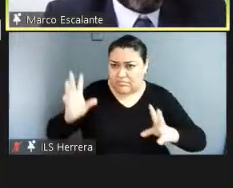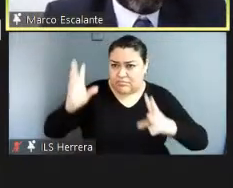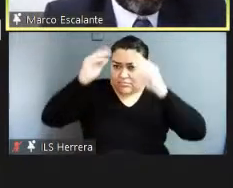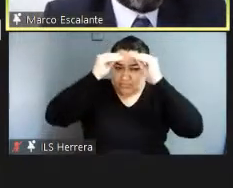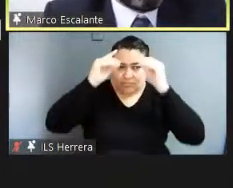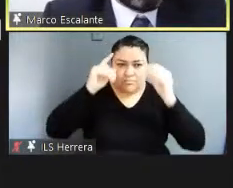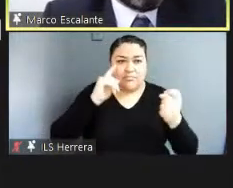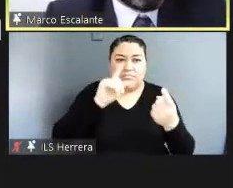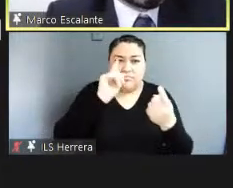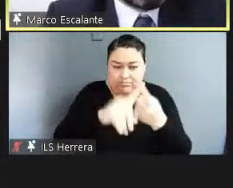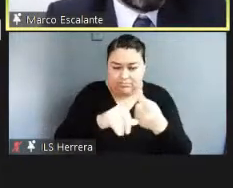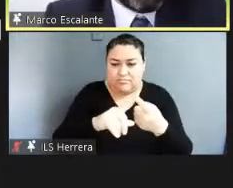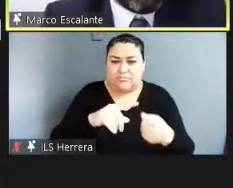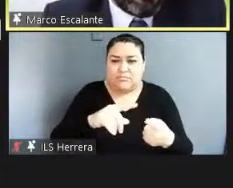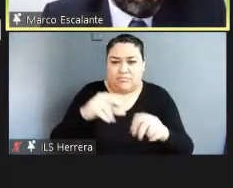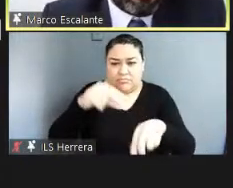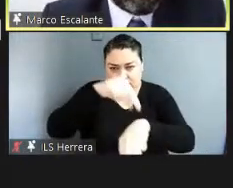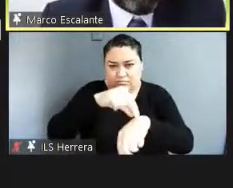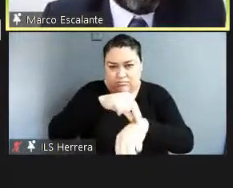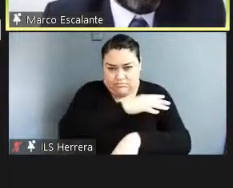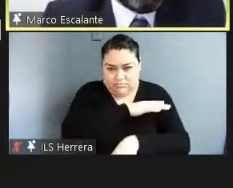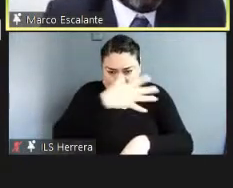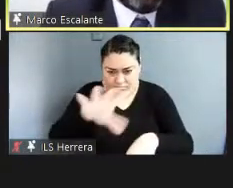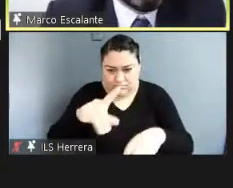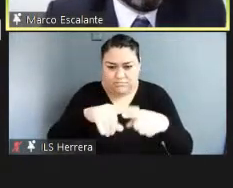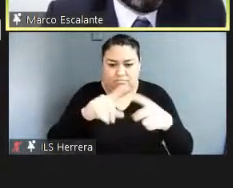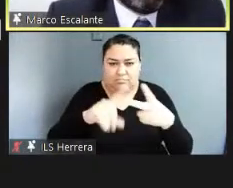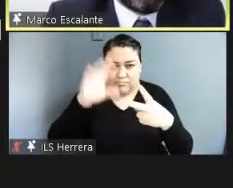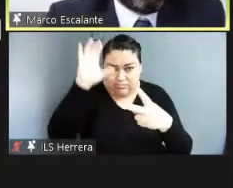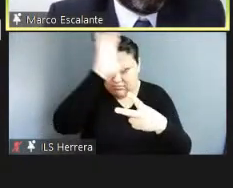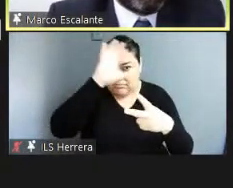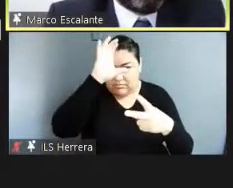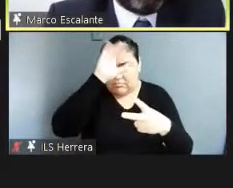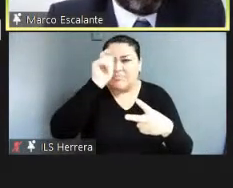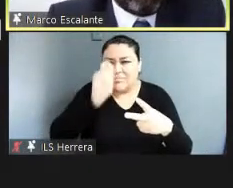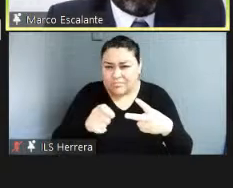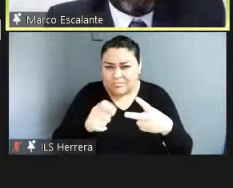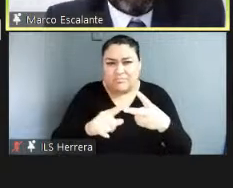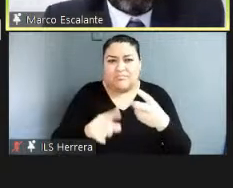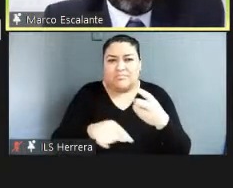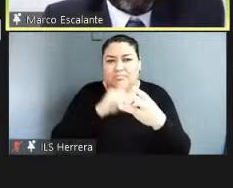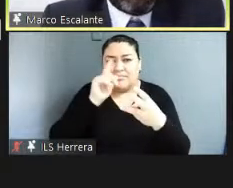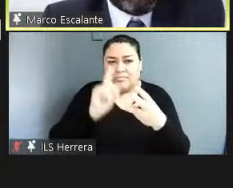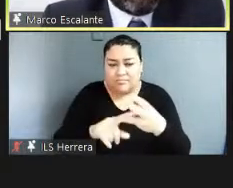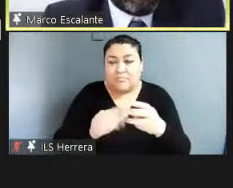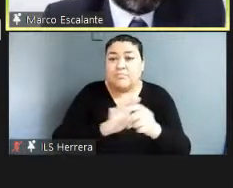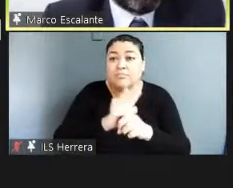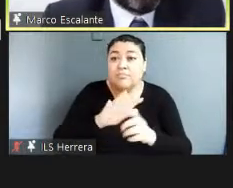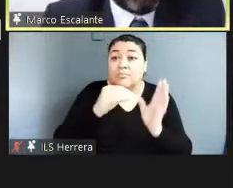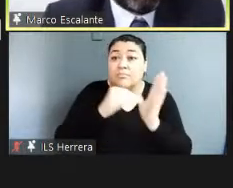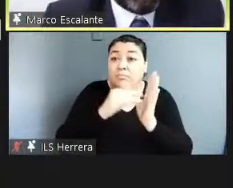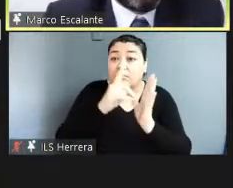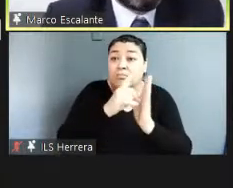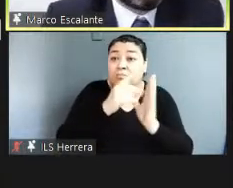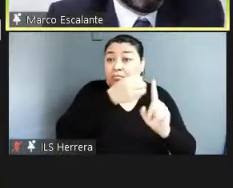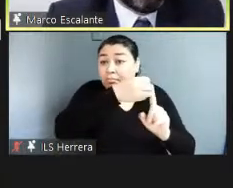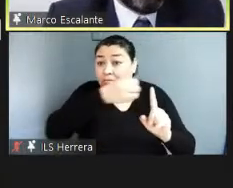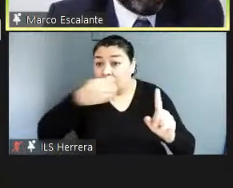healthcare professionals. They include mastery of general medical practice, mastery of scientific basis of